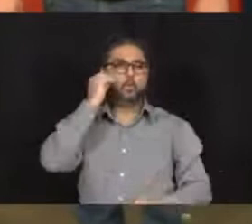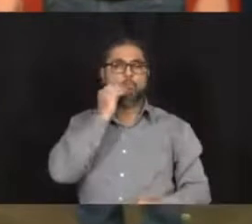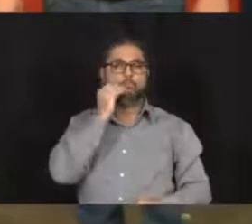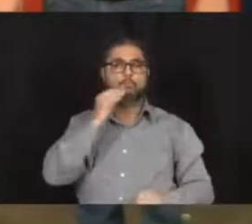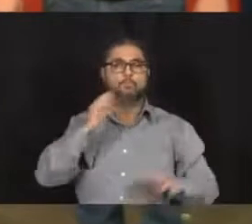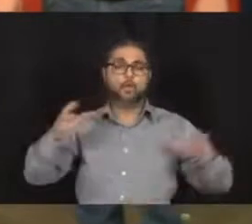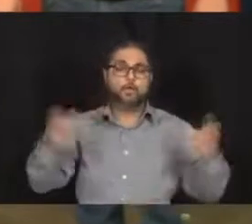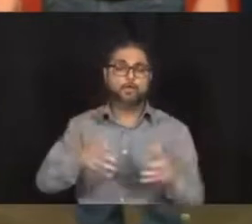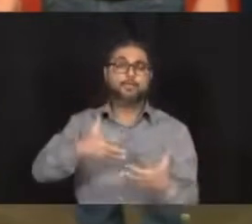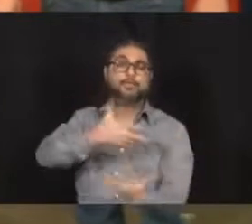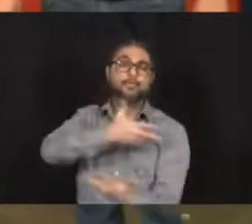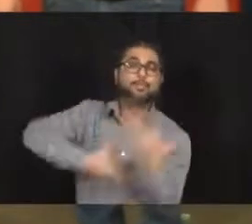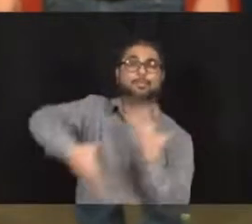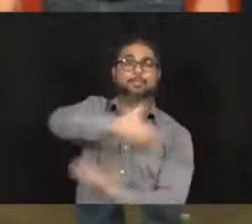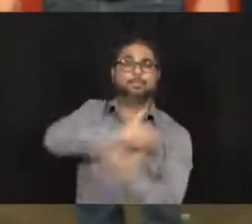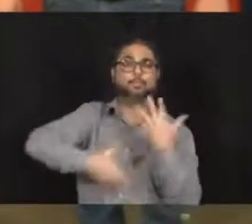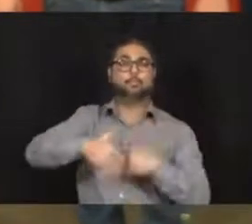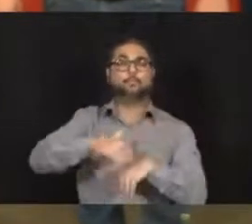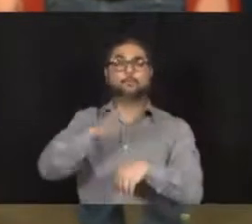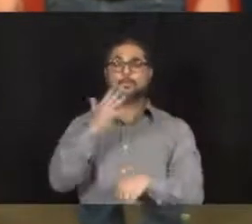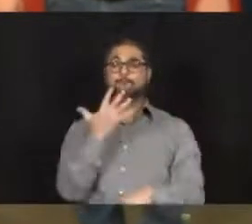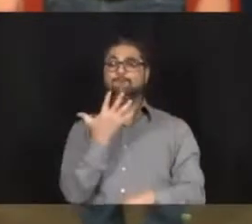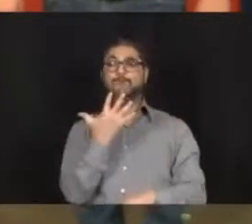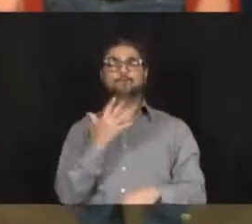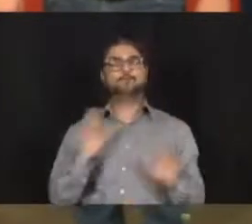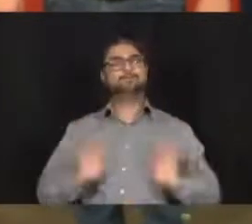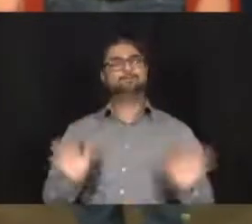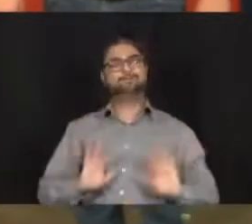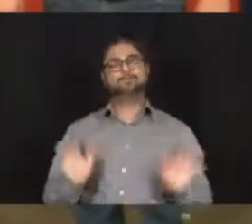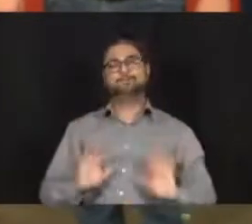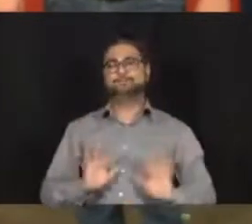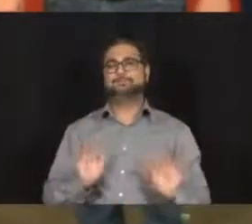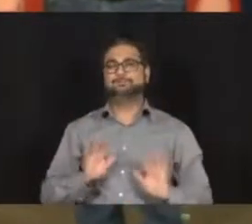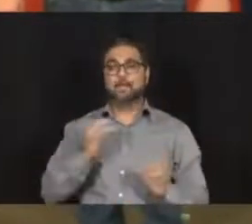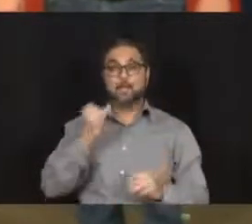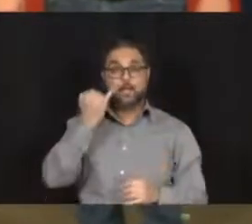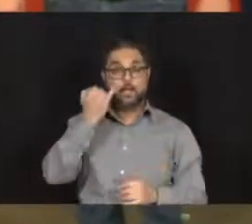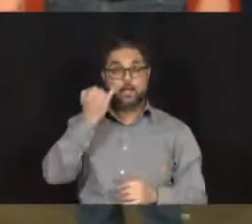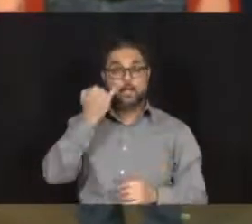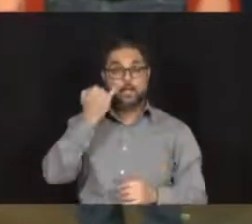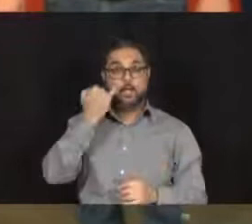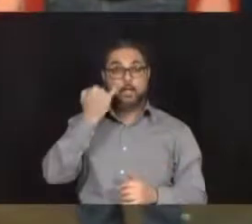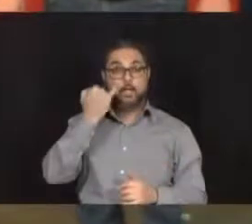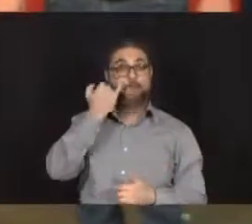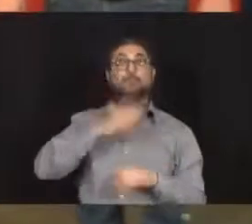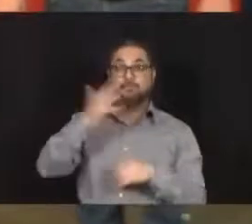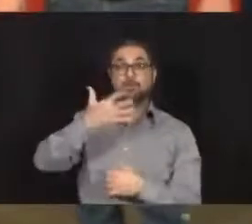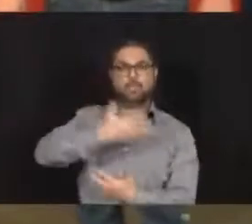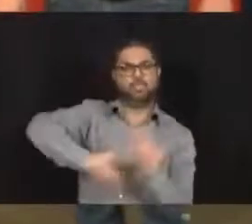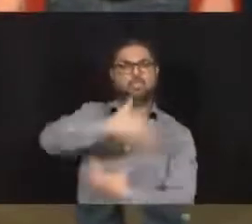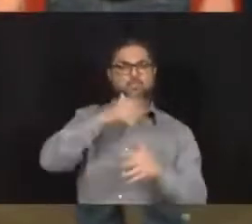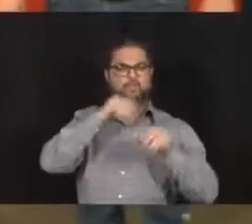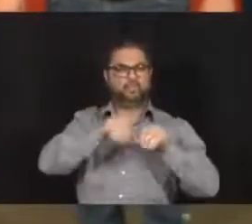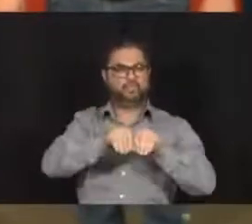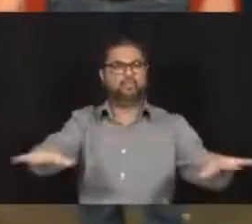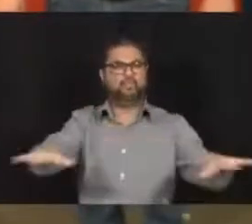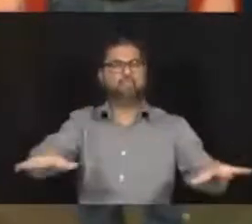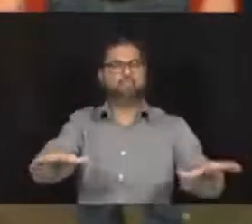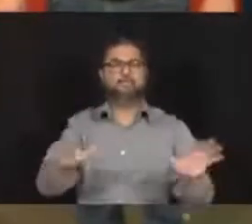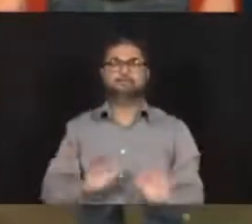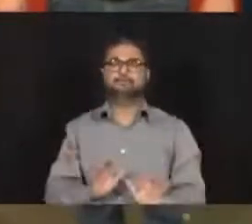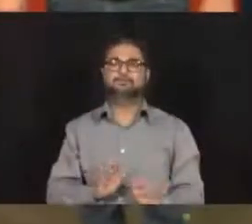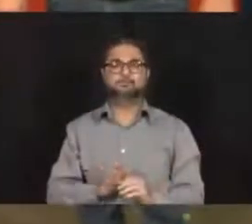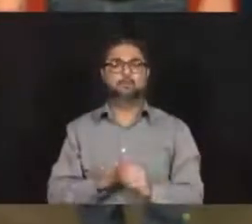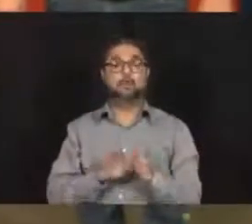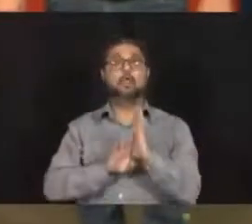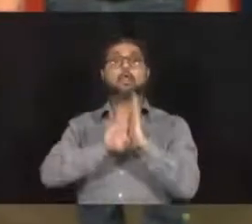people. That is how COVID spreads. We need to stop that if we want to flatten that curve and make sure that